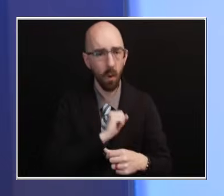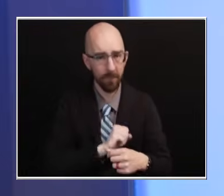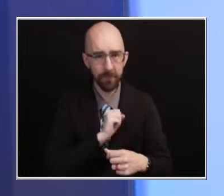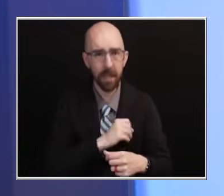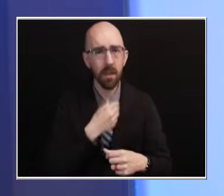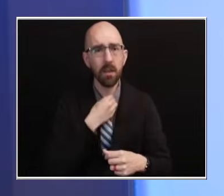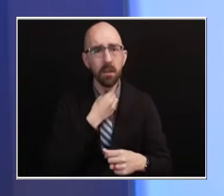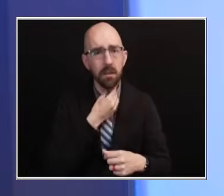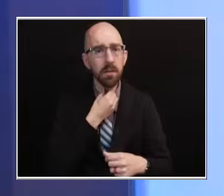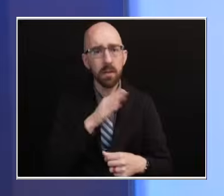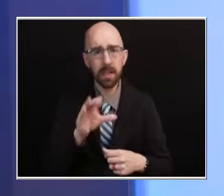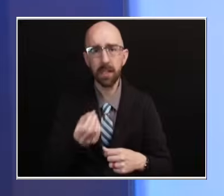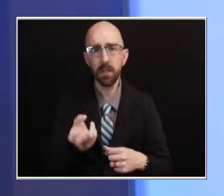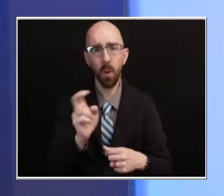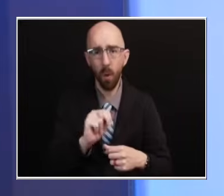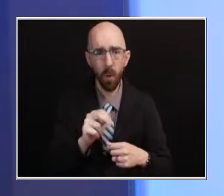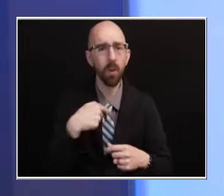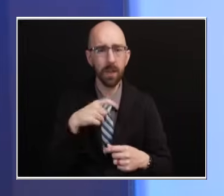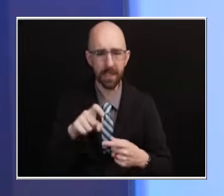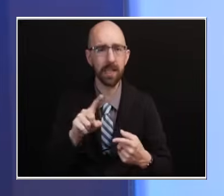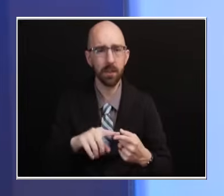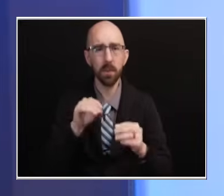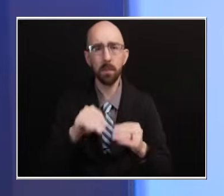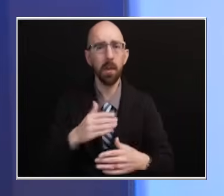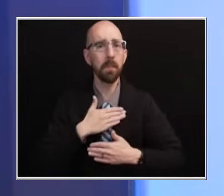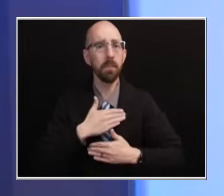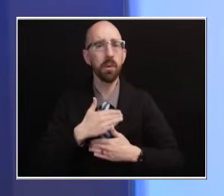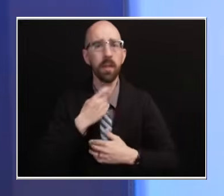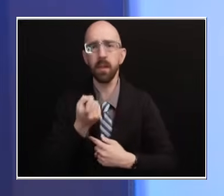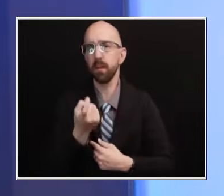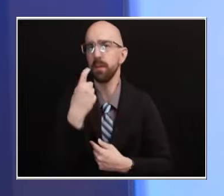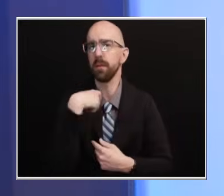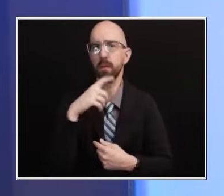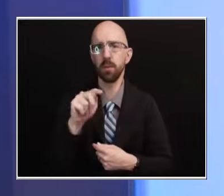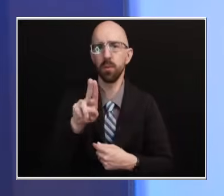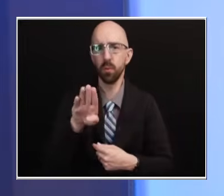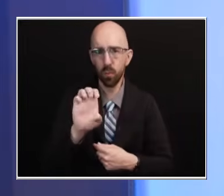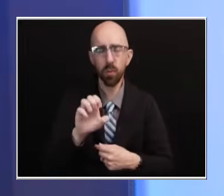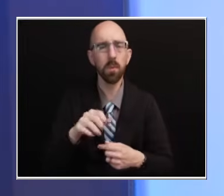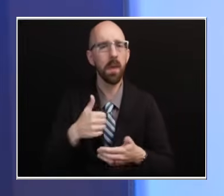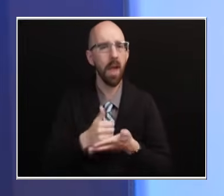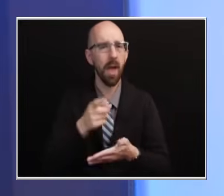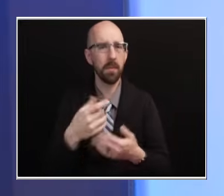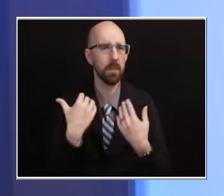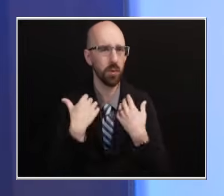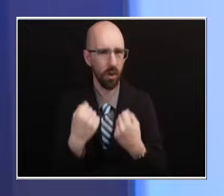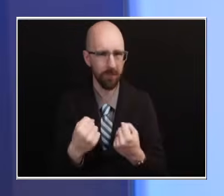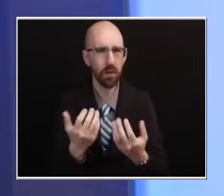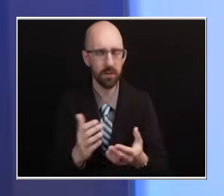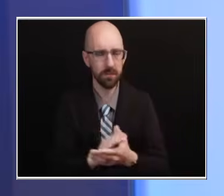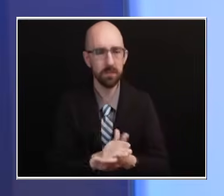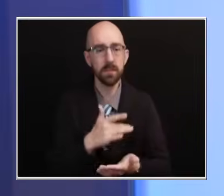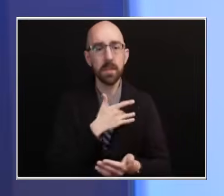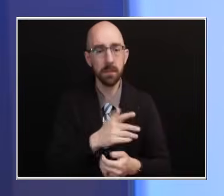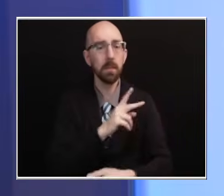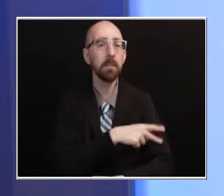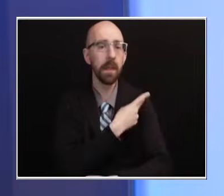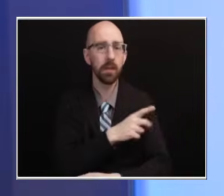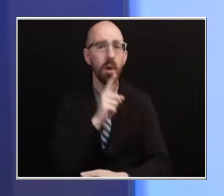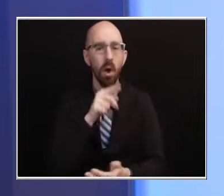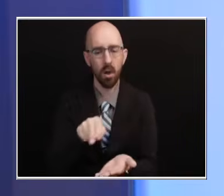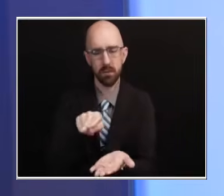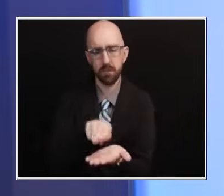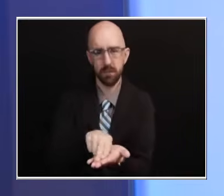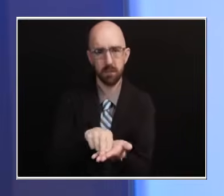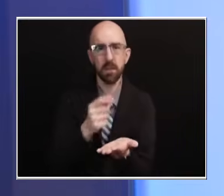secretions well. So we needed to place a breathing tube to breathe for him to help him recover. Typically, patients are laid flat to be intubated if